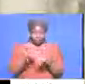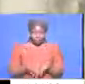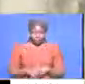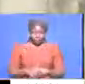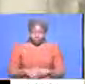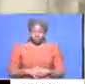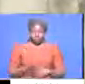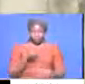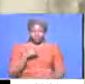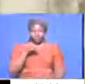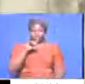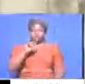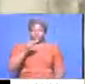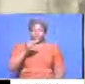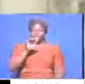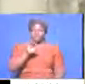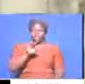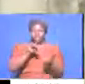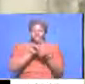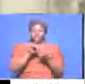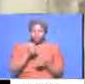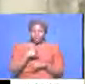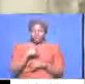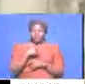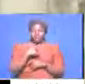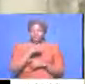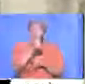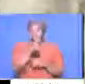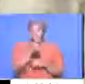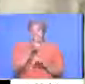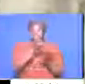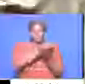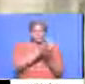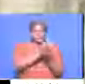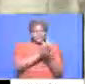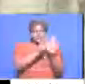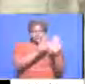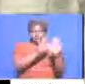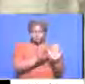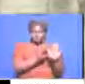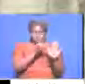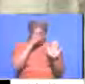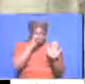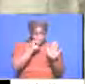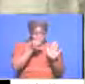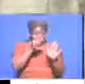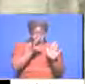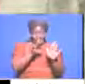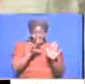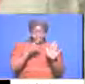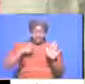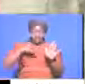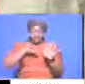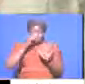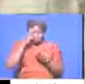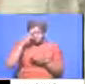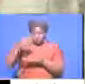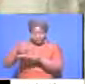the essential package of NHIF. And this, we know cancer has essential package.